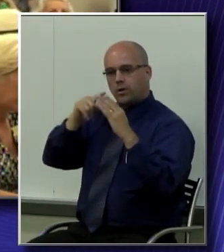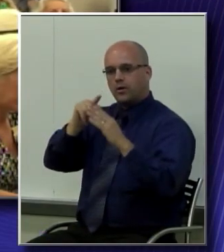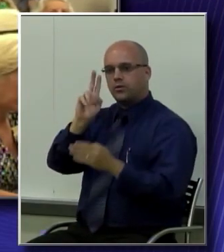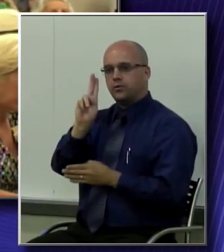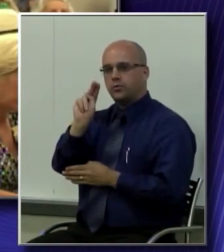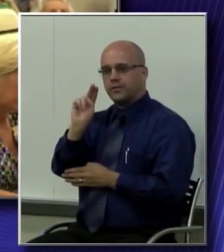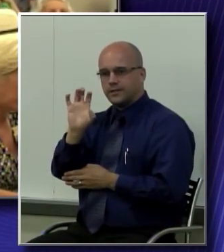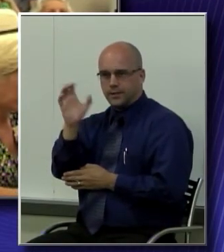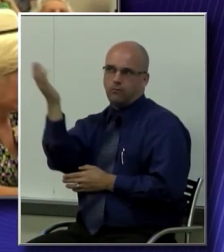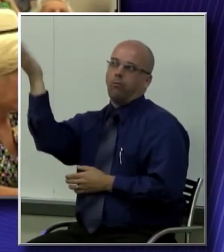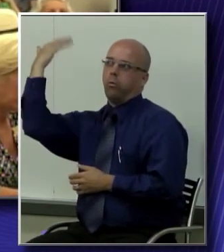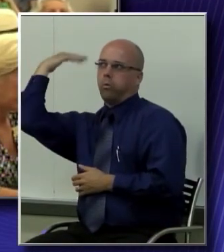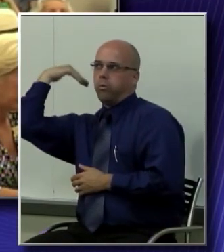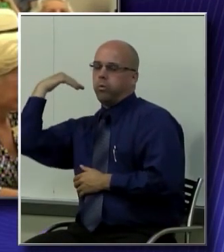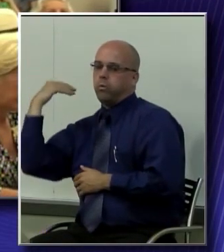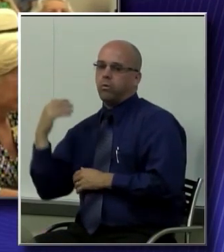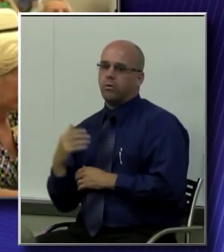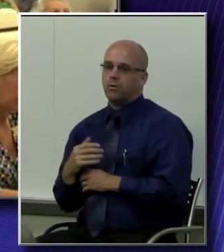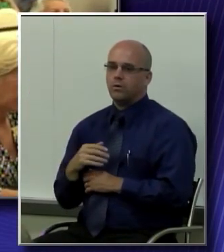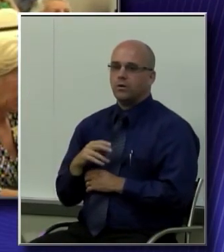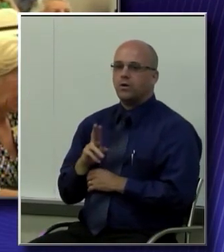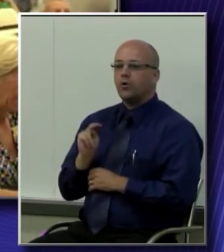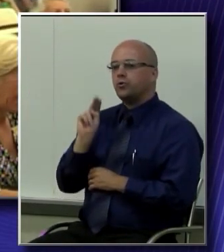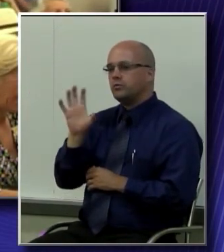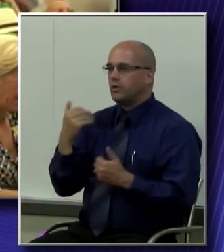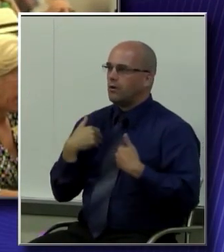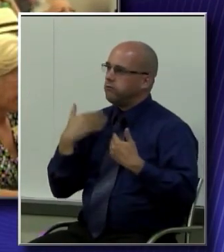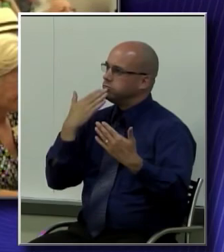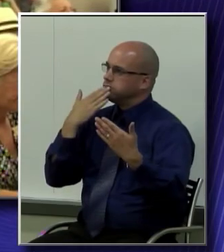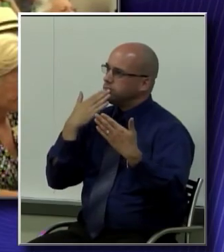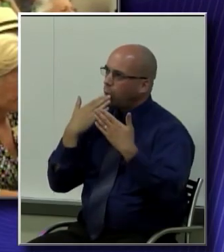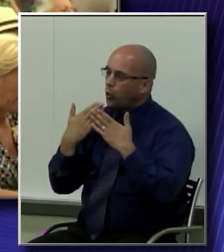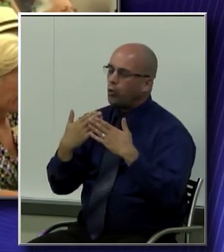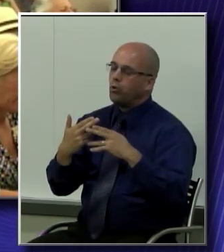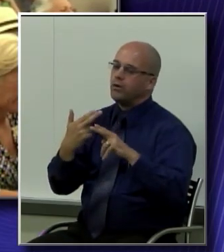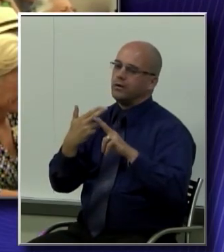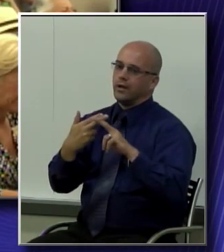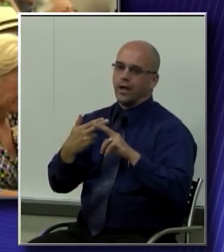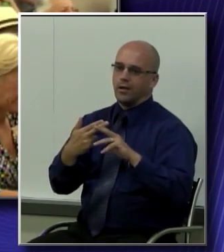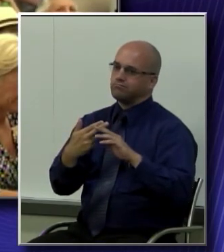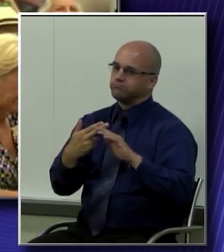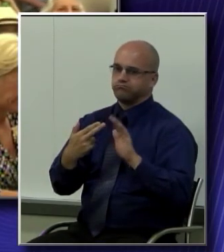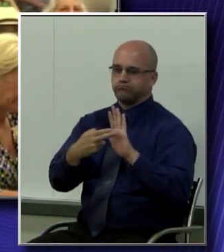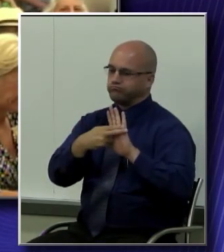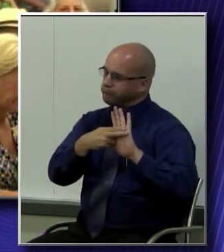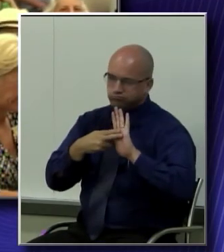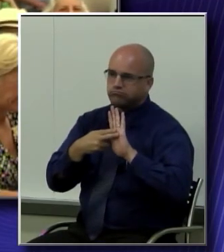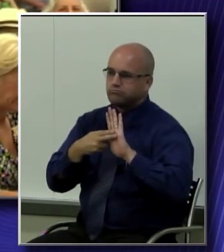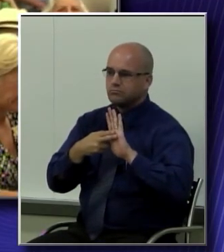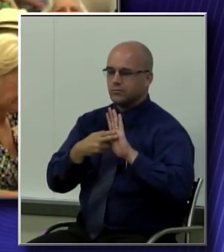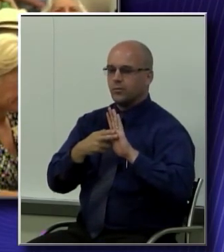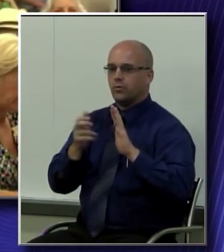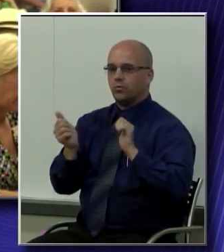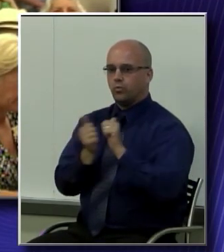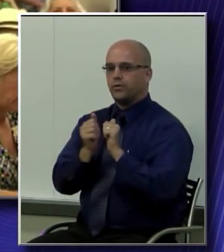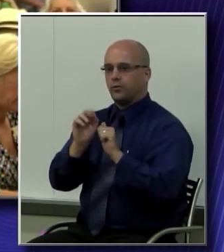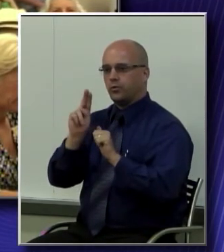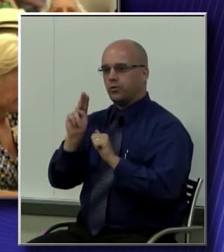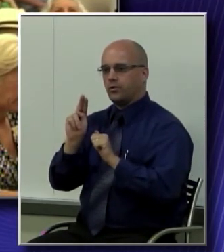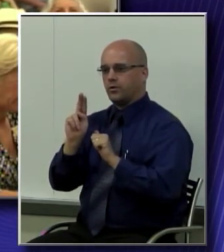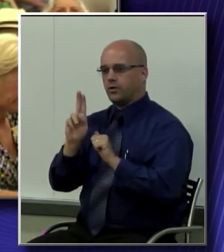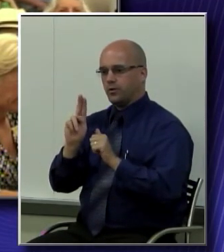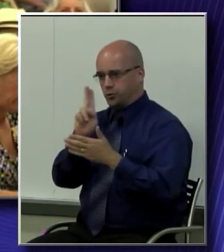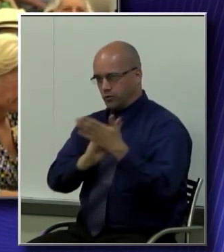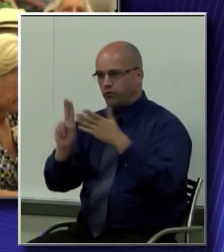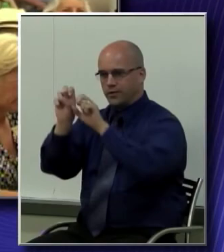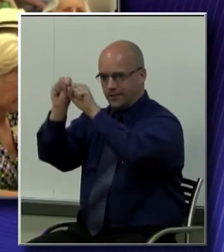came. You have an incredible reputation here with your university system. In fact, I